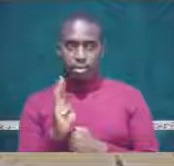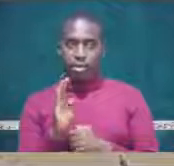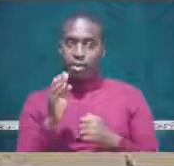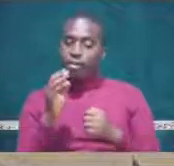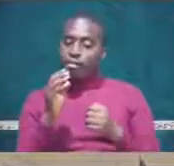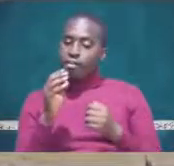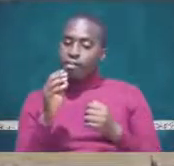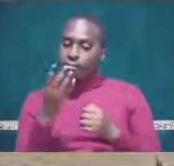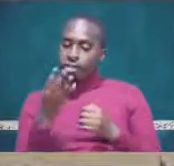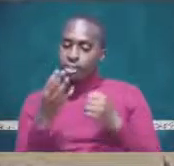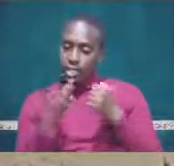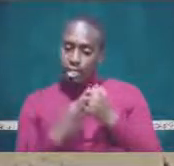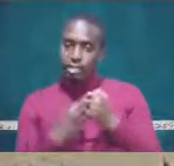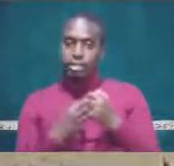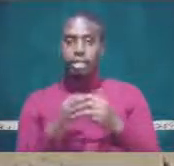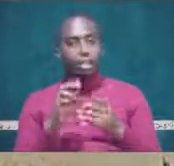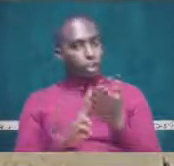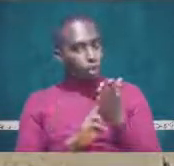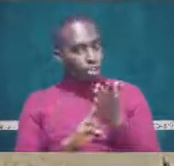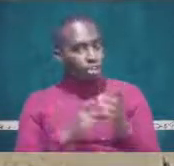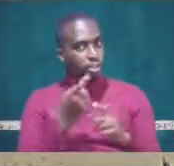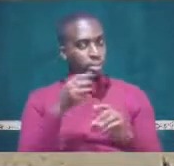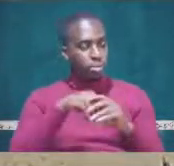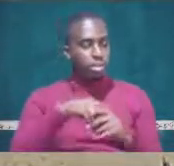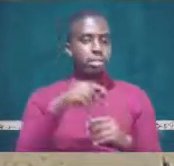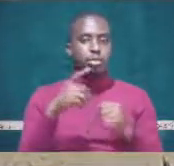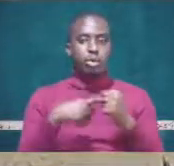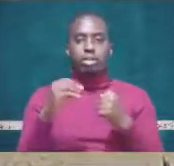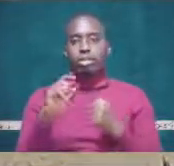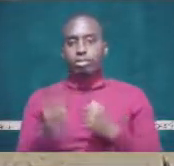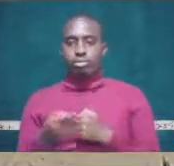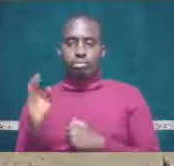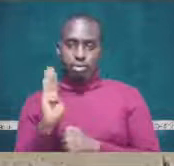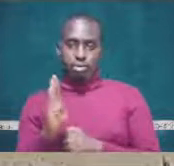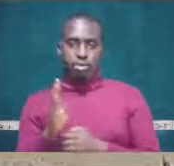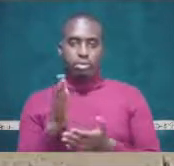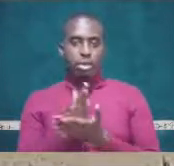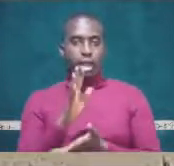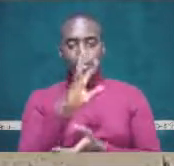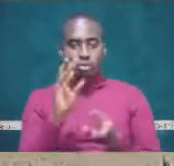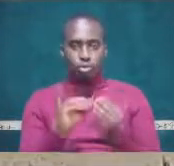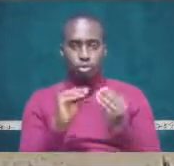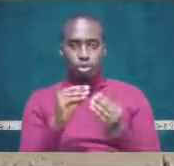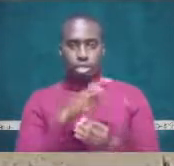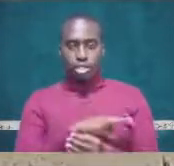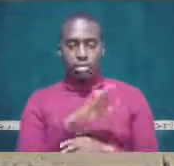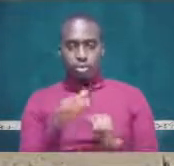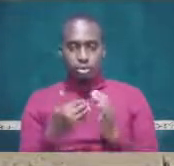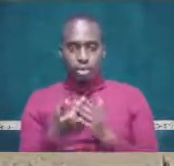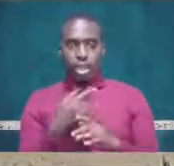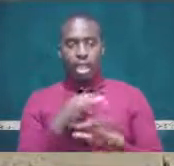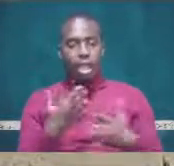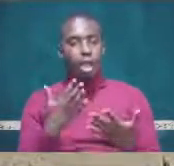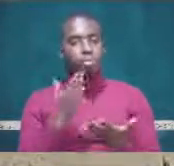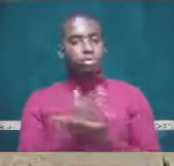48,000 is the amount that was consumed out of 60,000 billion, which is the total income. And how do